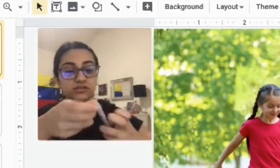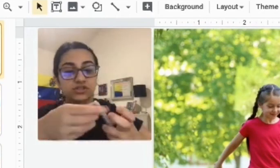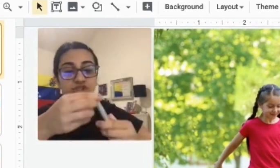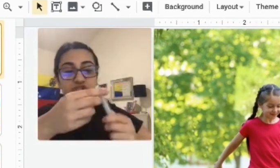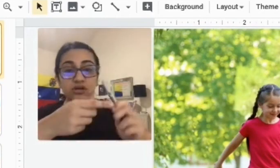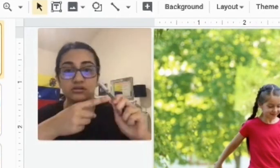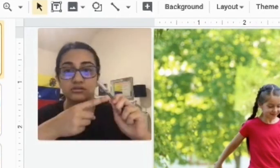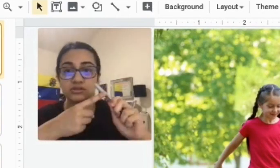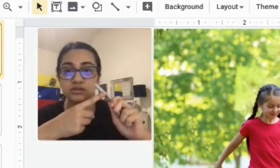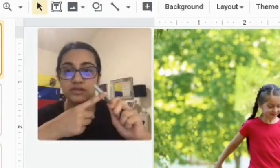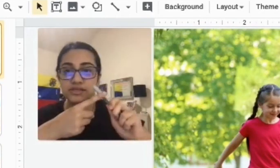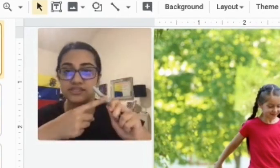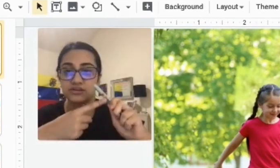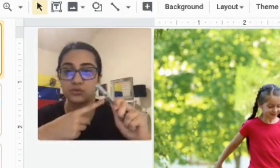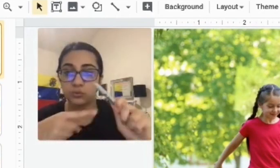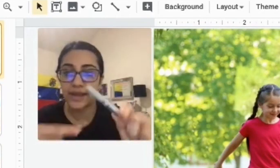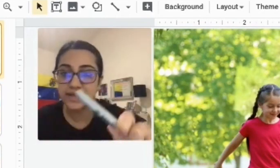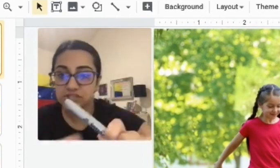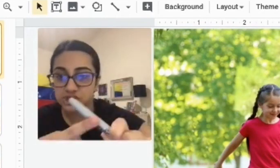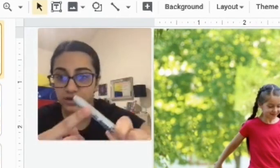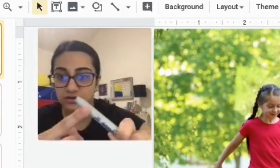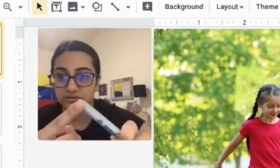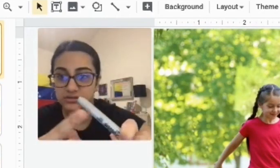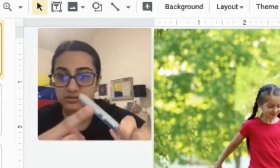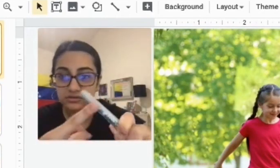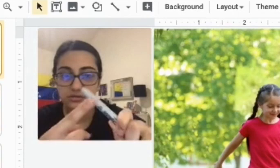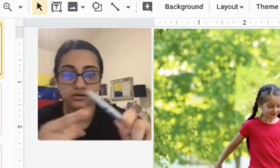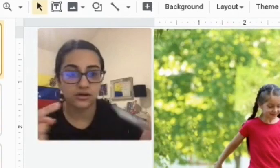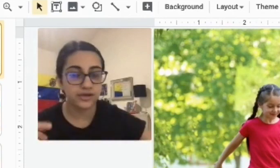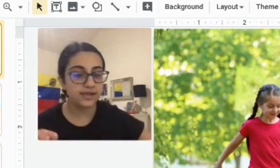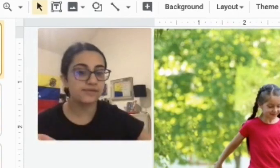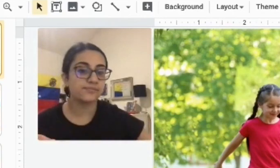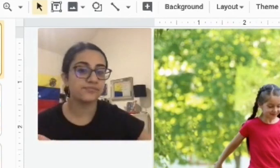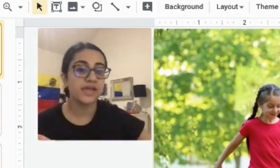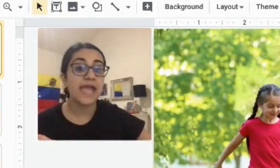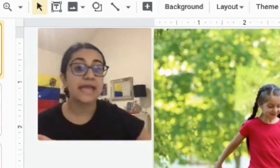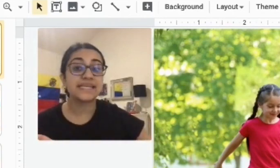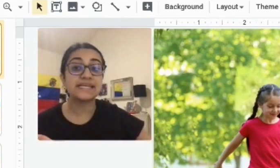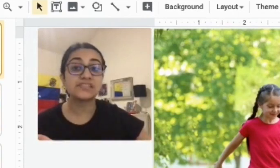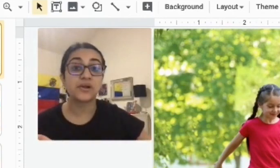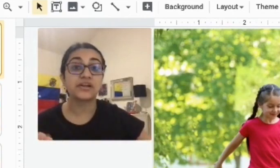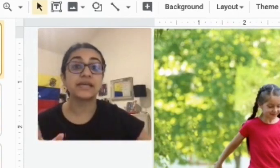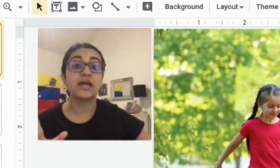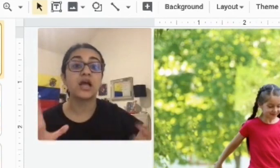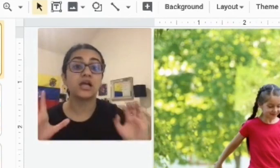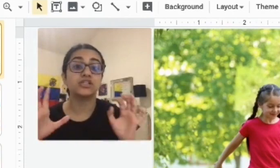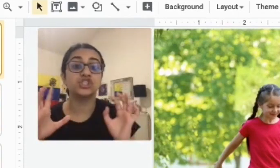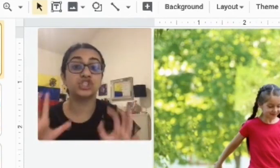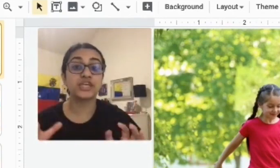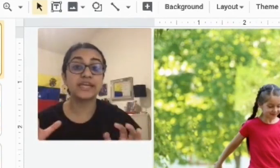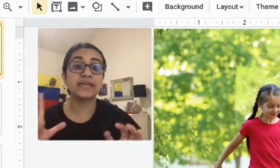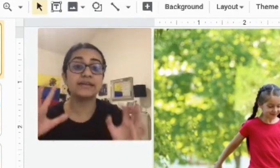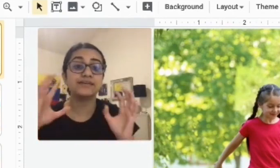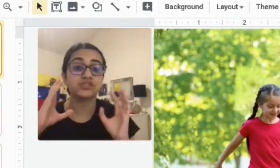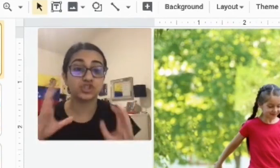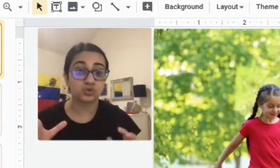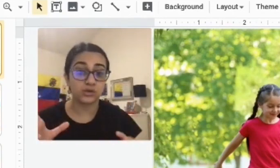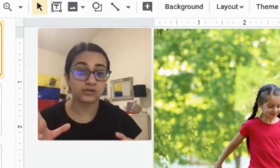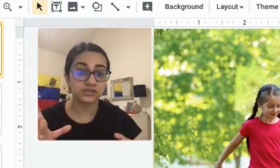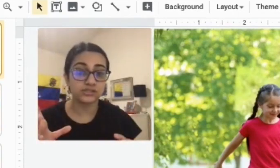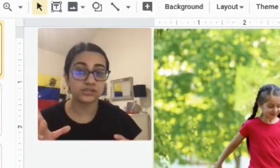gray shirt. He has a gray shirt. Okay? And he is wearing